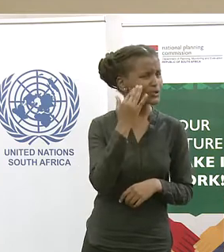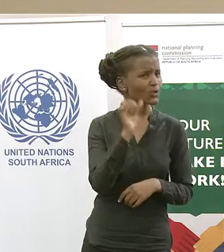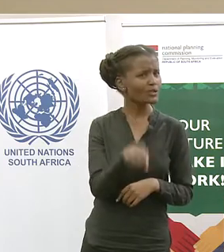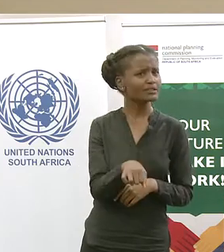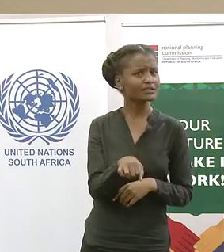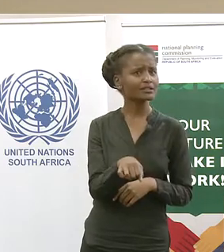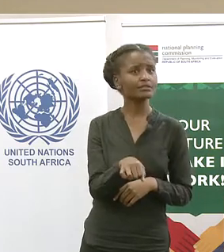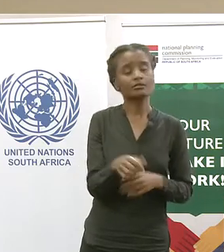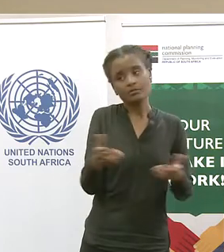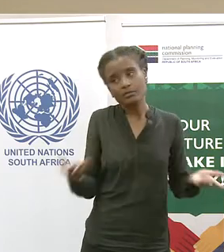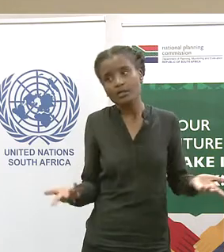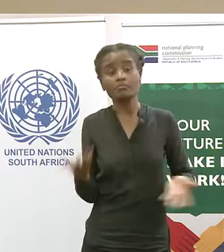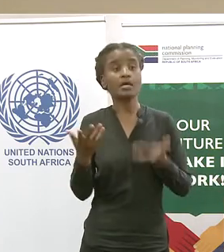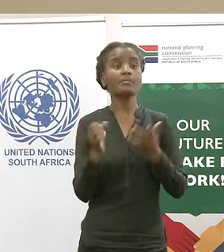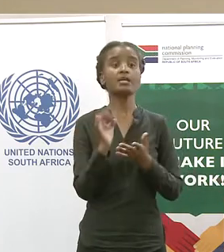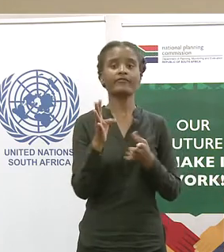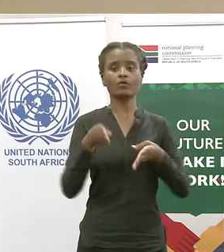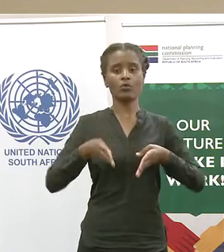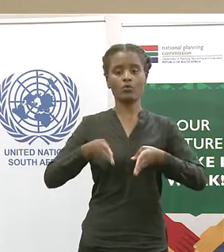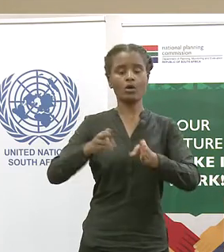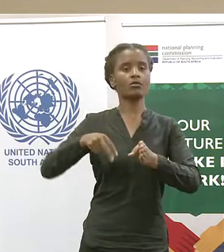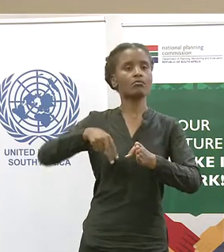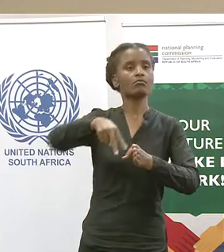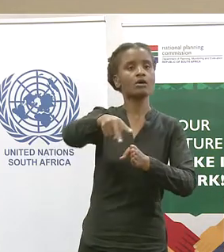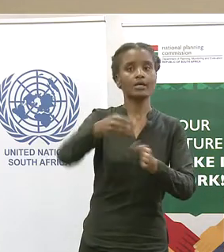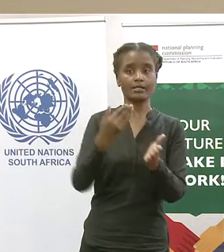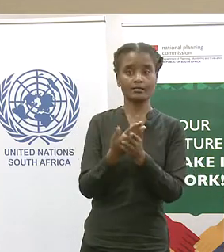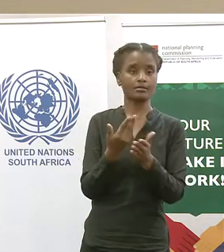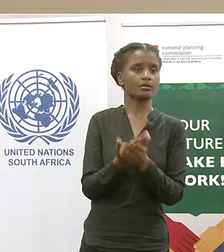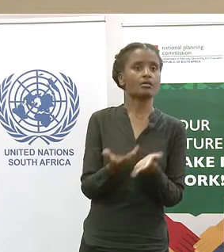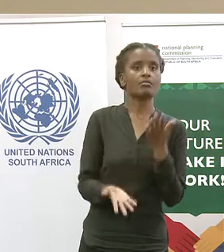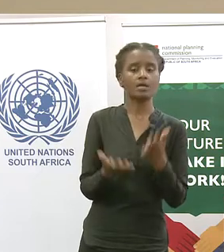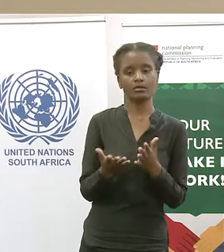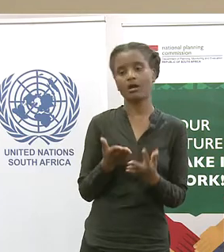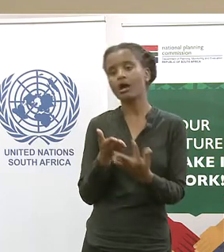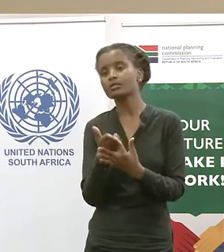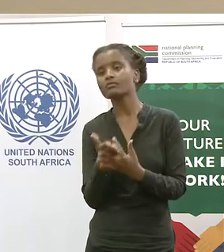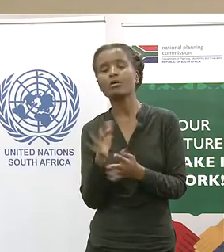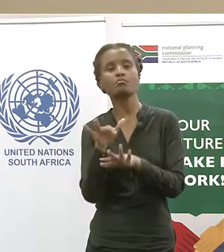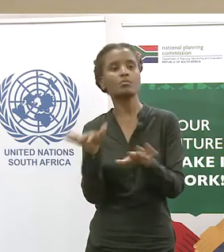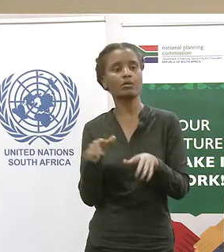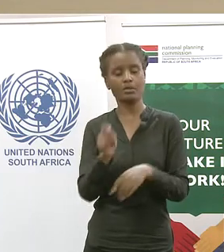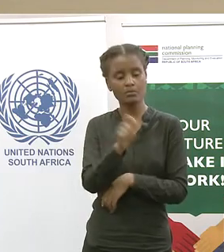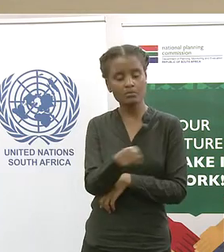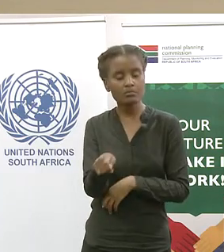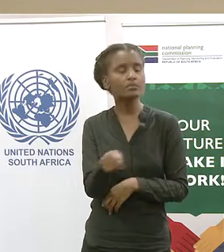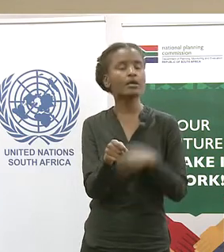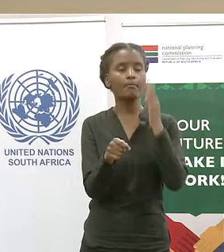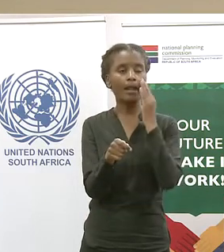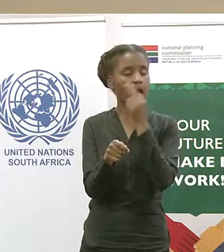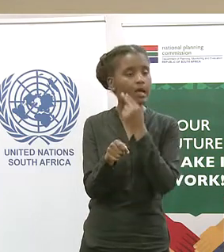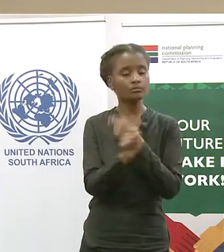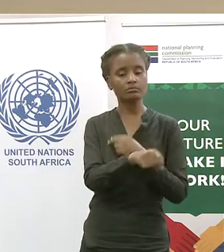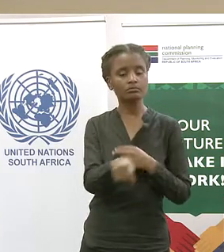that if we make sidewalks accessible for people with mobility devices, it means that